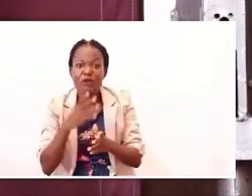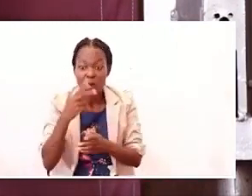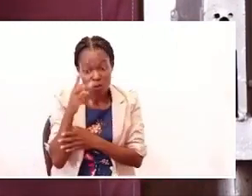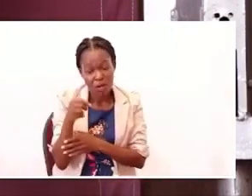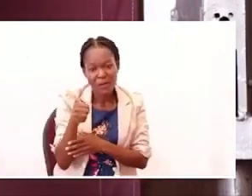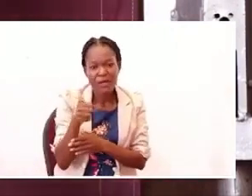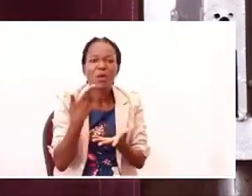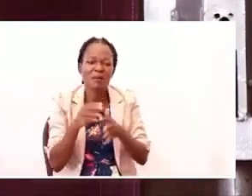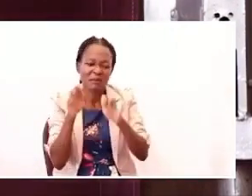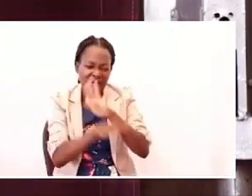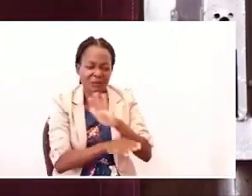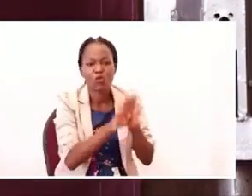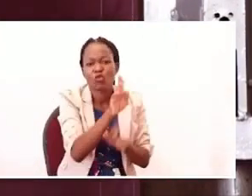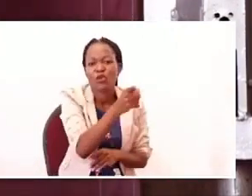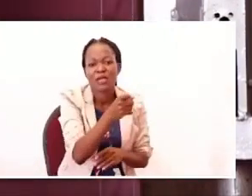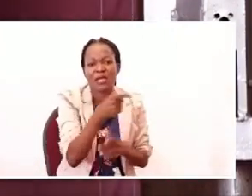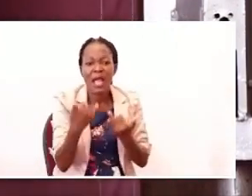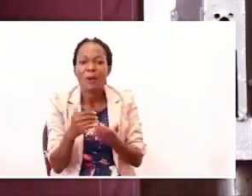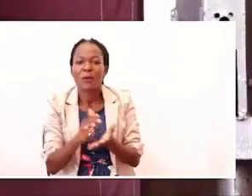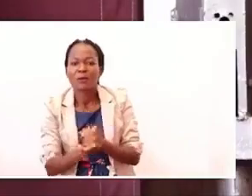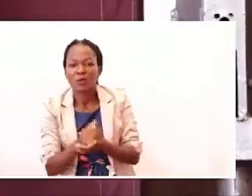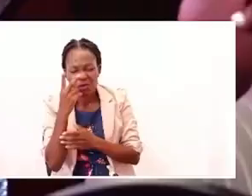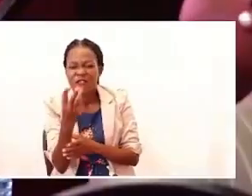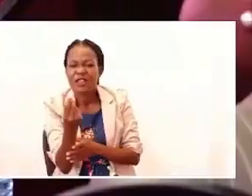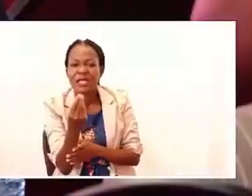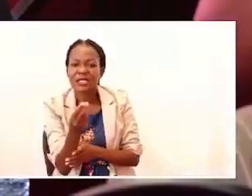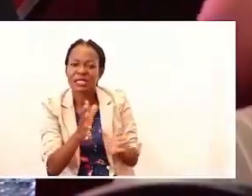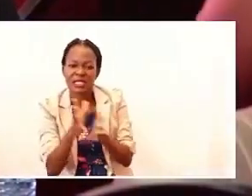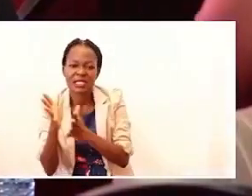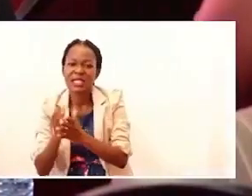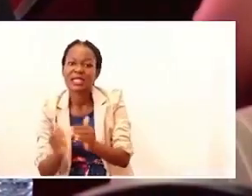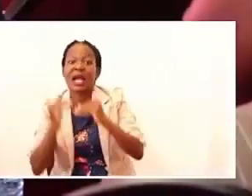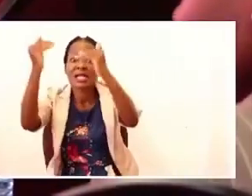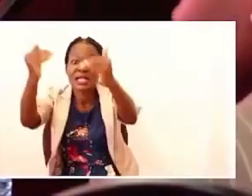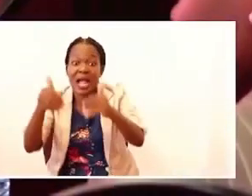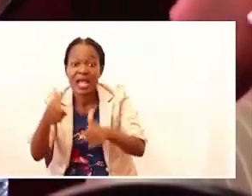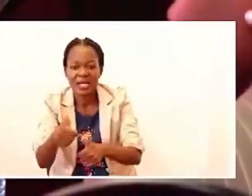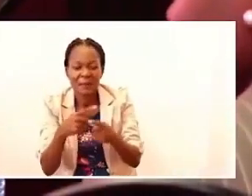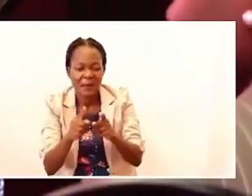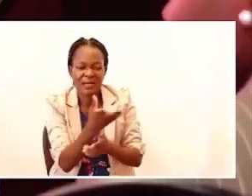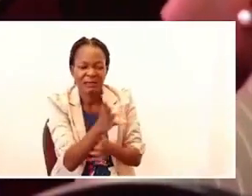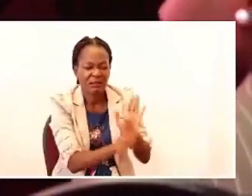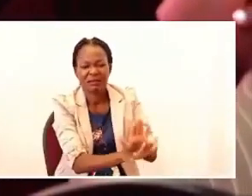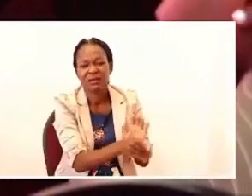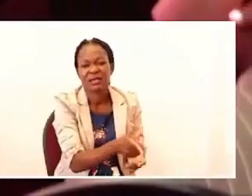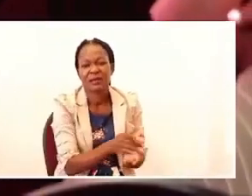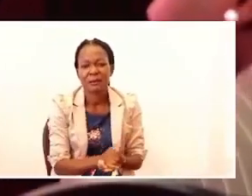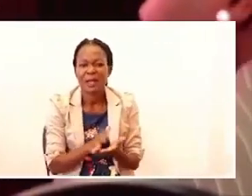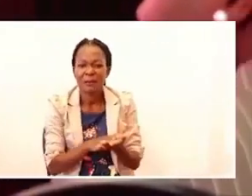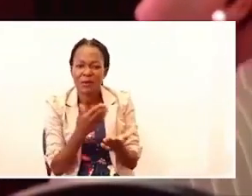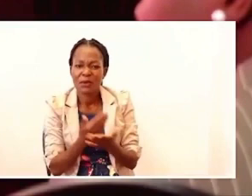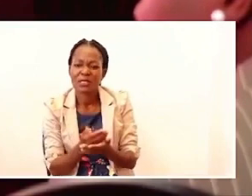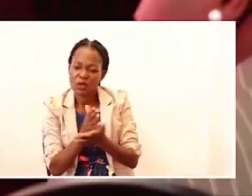the real sector aside and put the financial sector ahead of us because it is in the financial